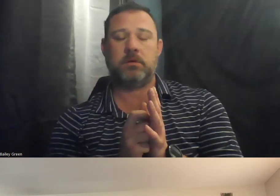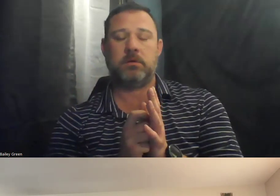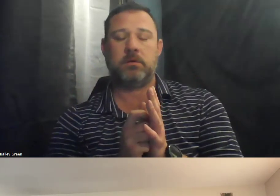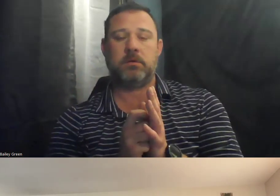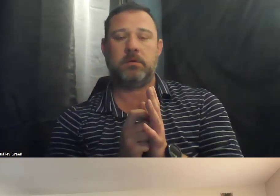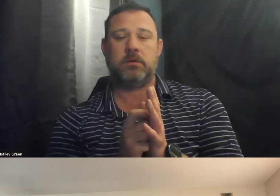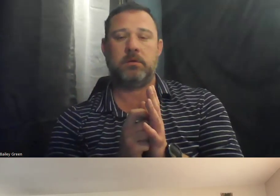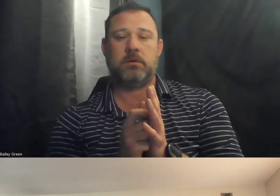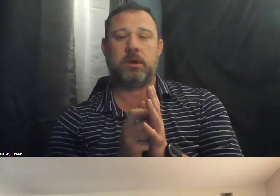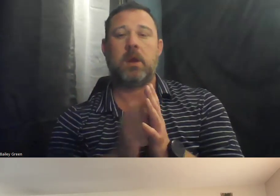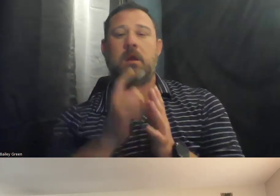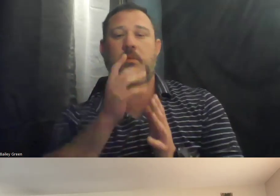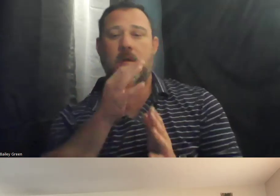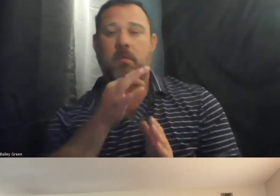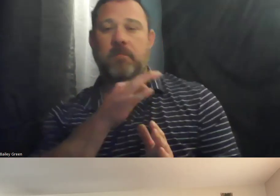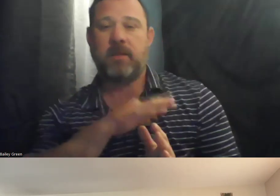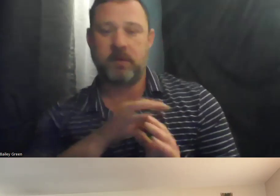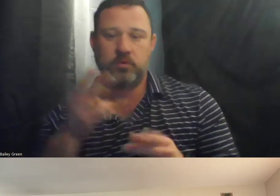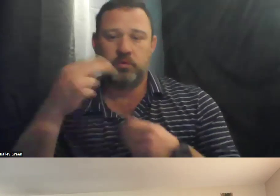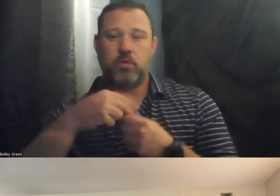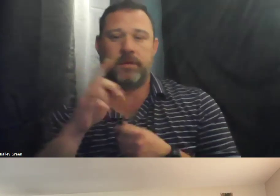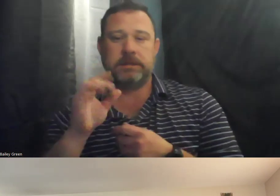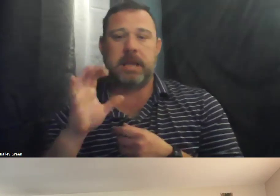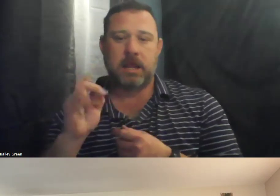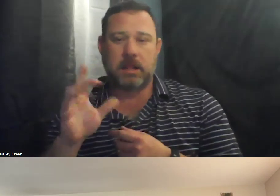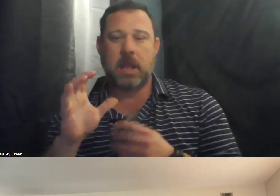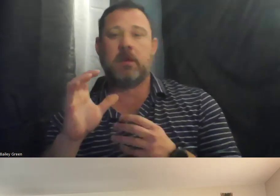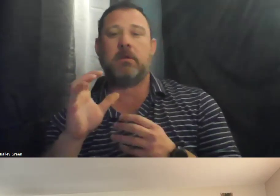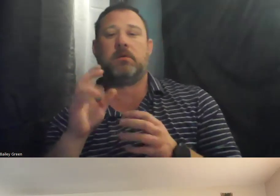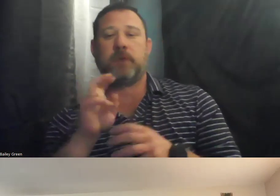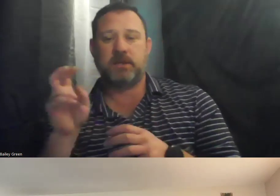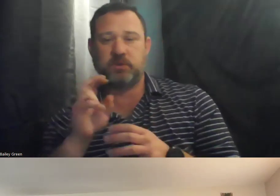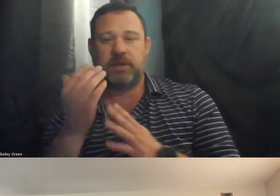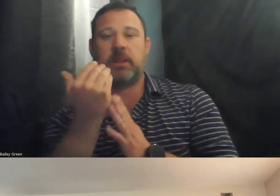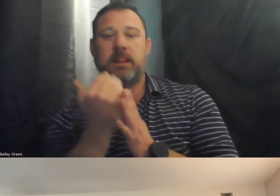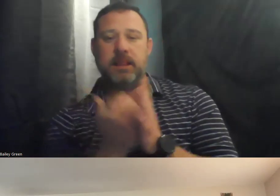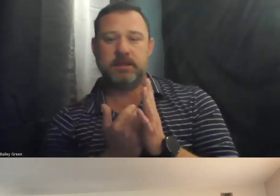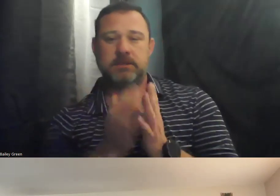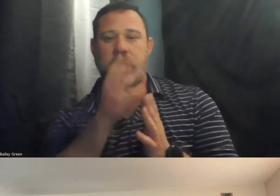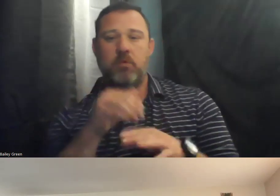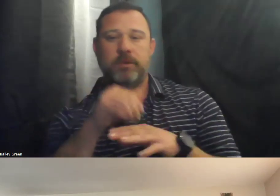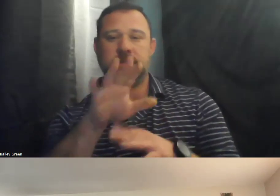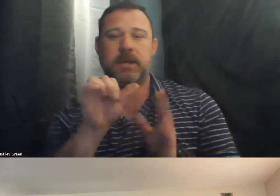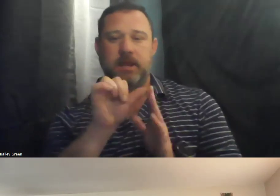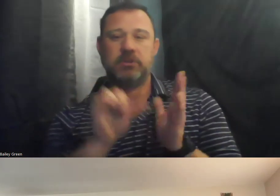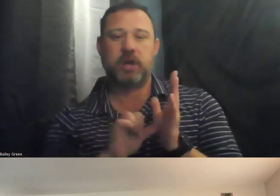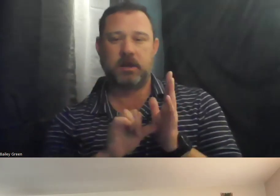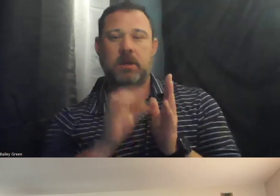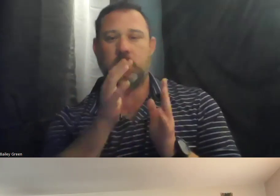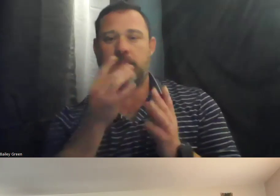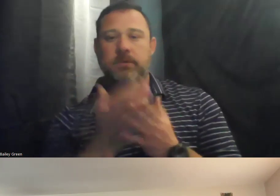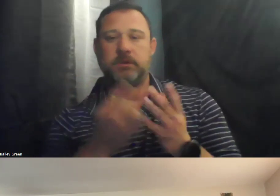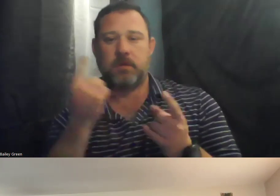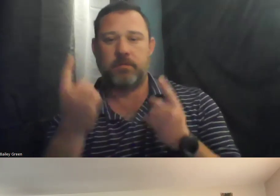to join the DACLAC Transportation Subcommittee list. I'll be sending an agenda item with some